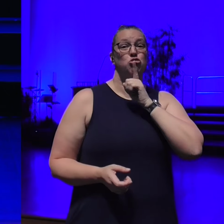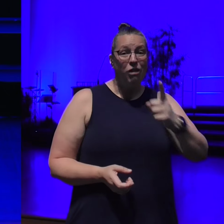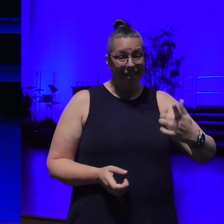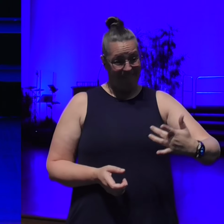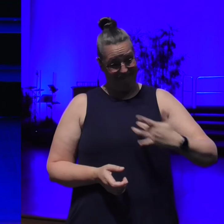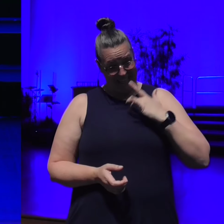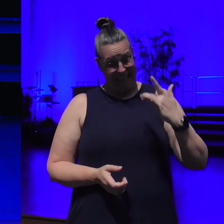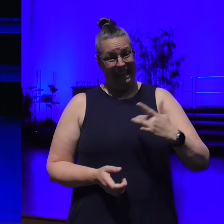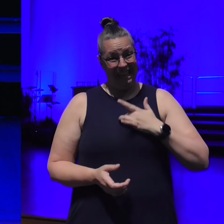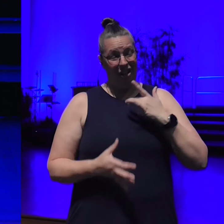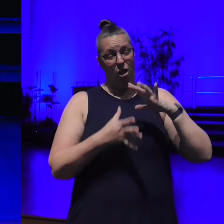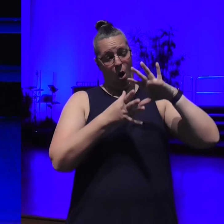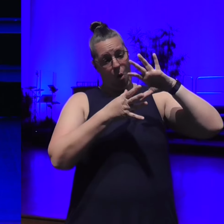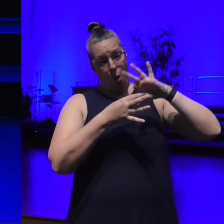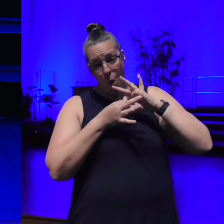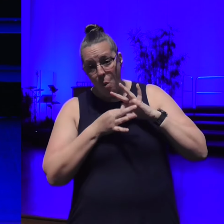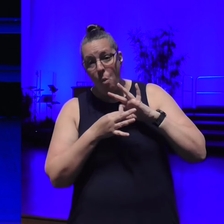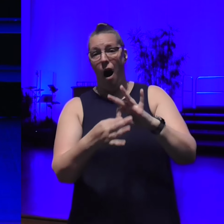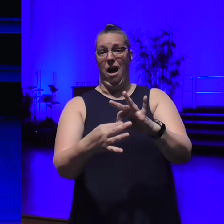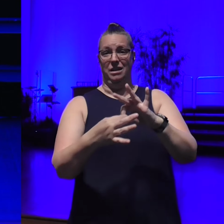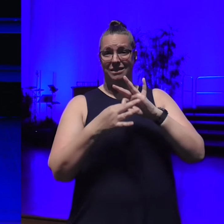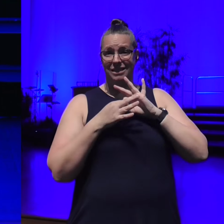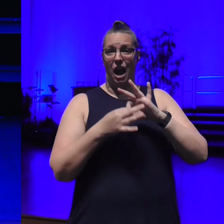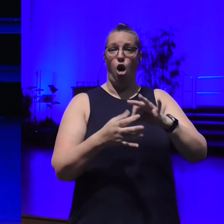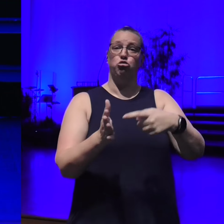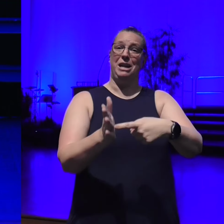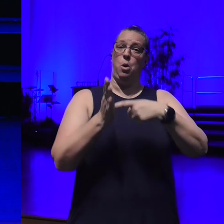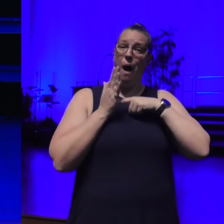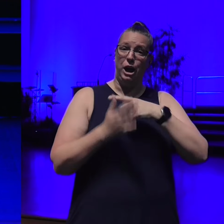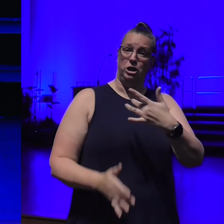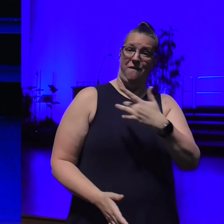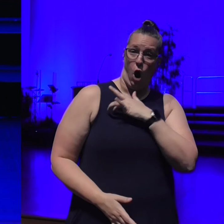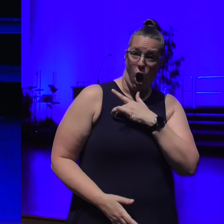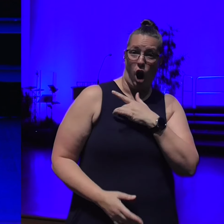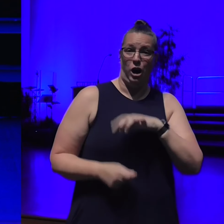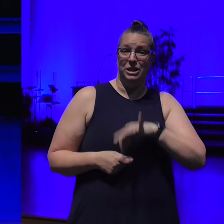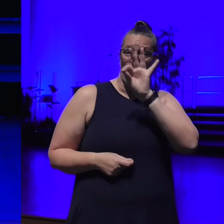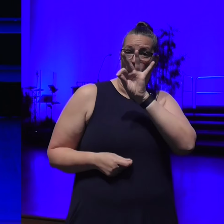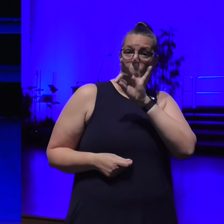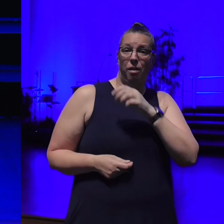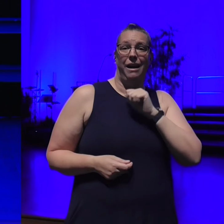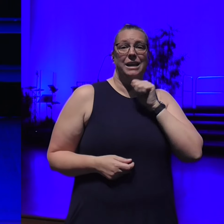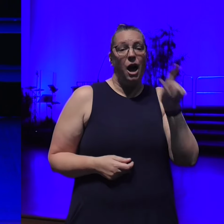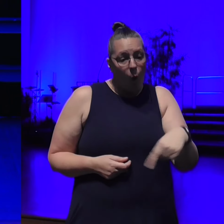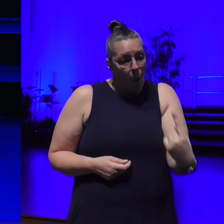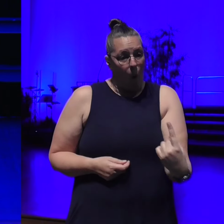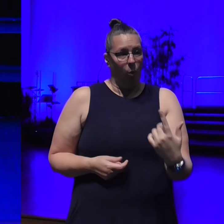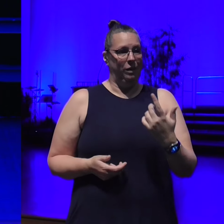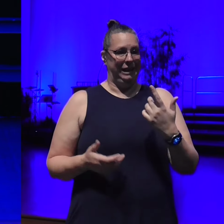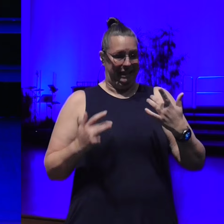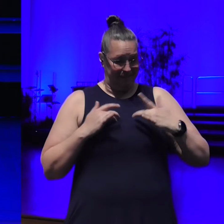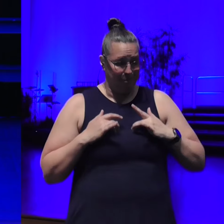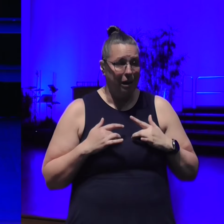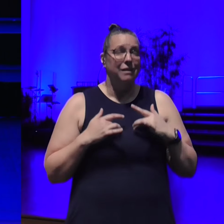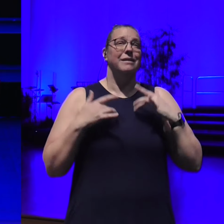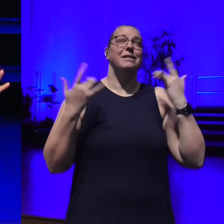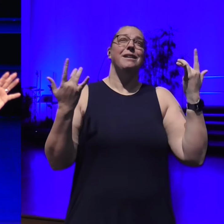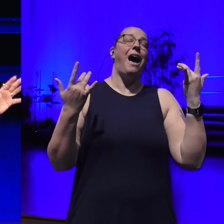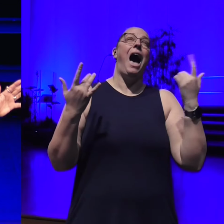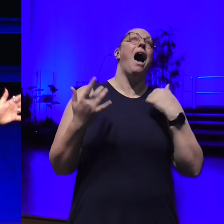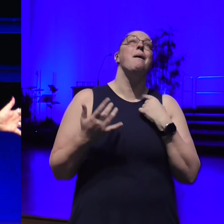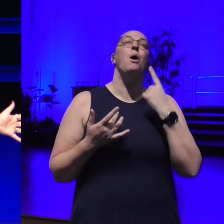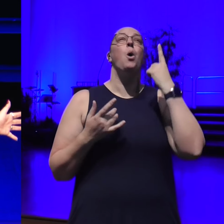experience true oneness, what it requires of the heart and the soul is not only to feel that blissful, I'm one